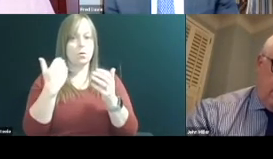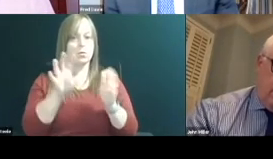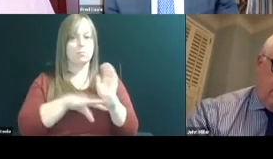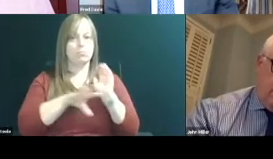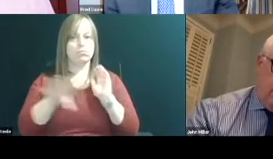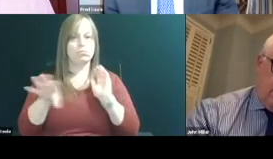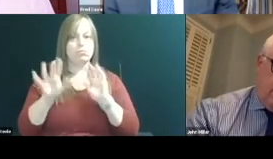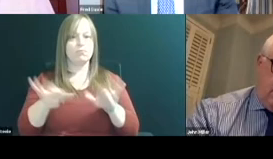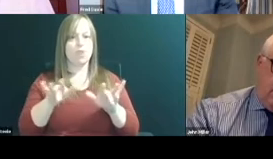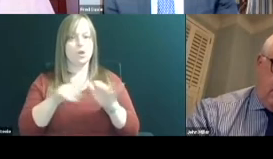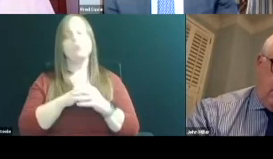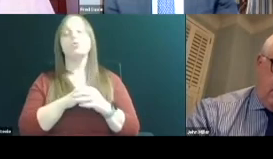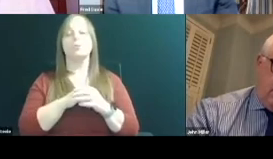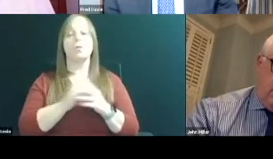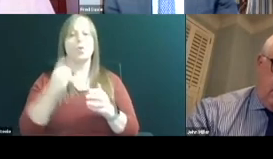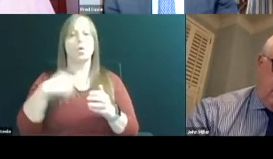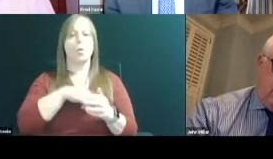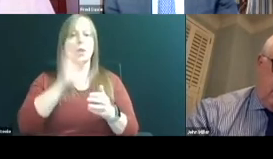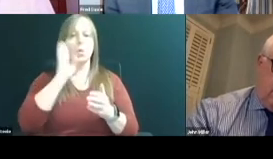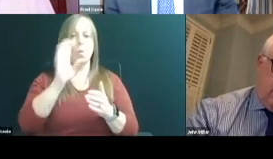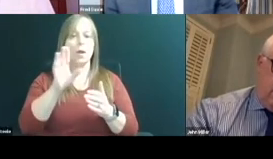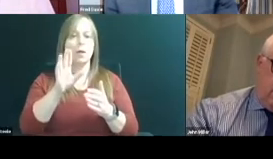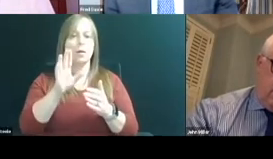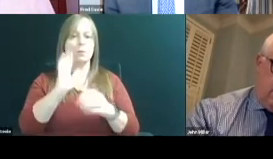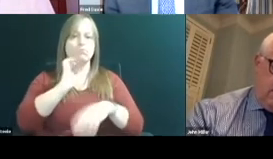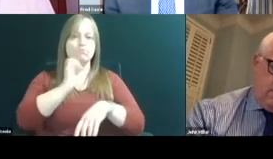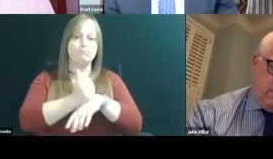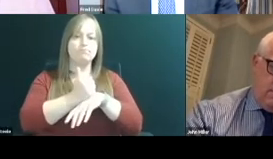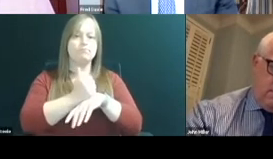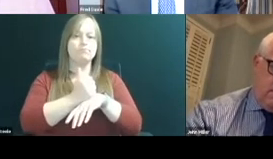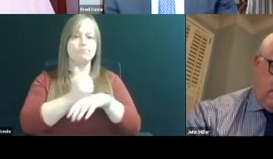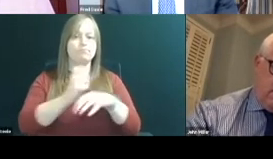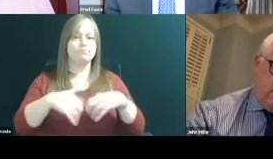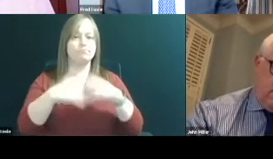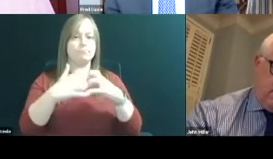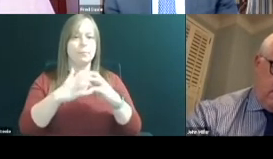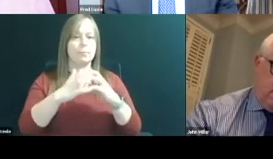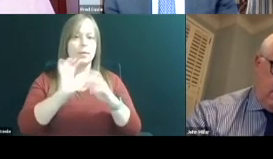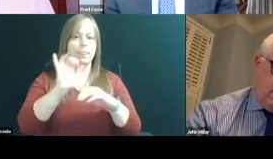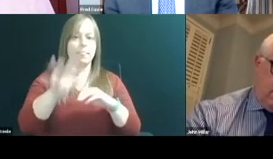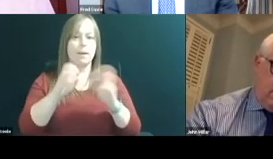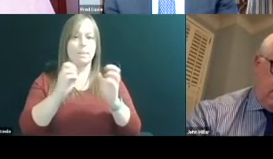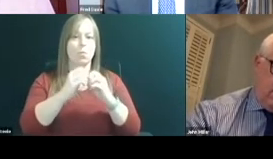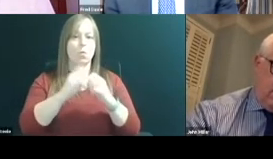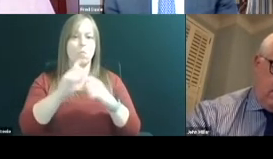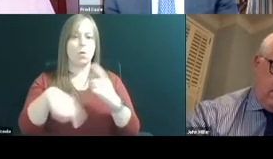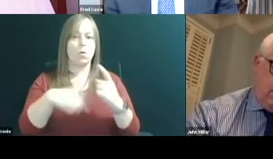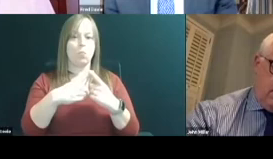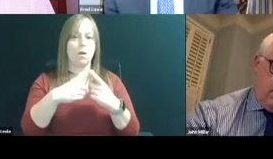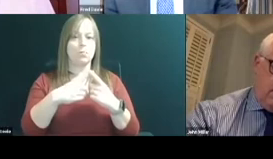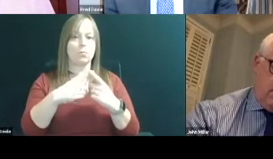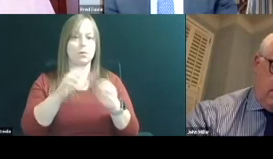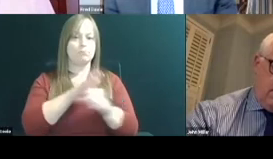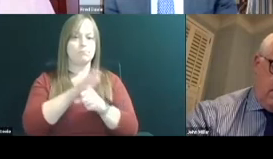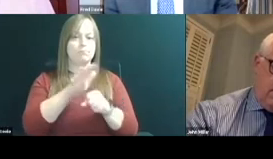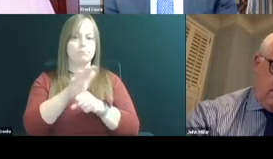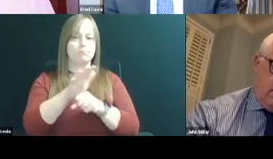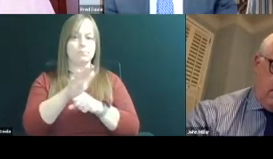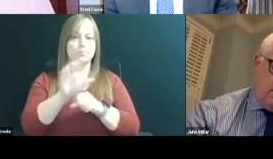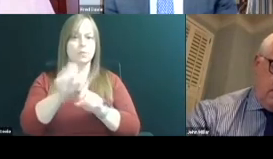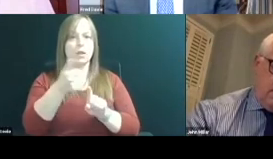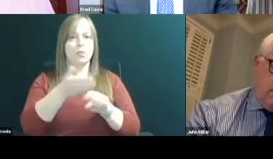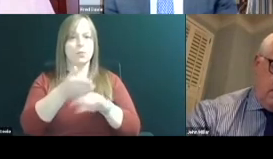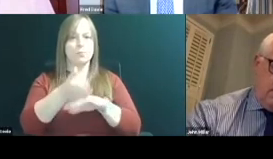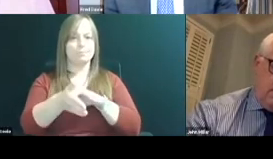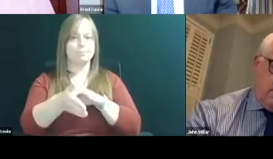body-worn camera footage, and we'll implement that once we are sufficiently on the other